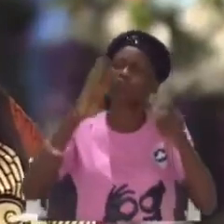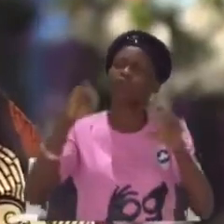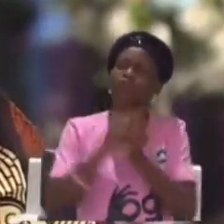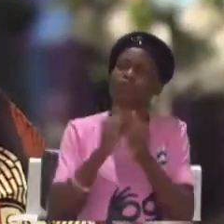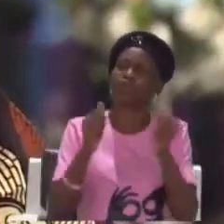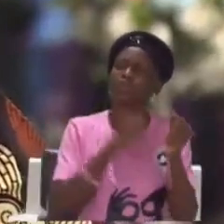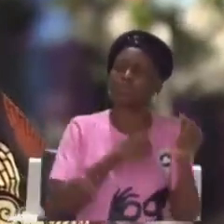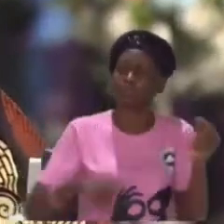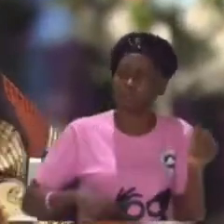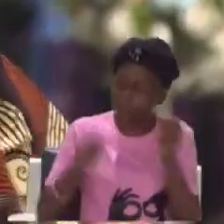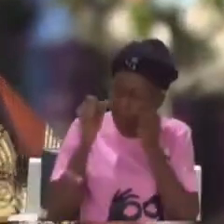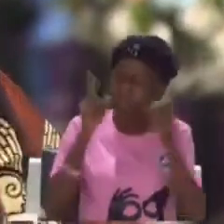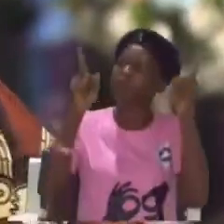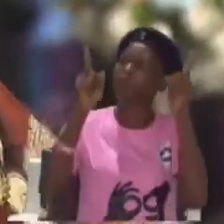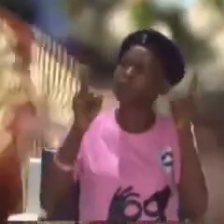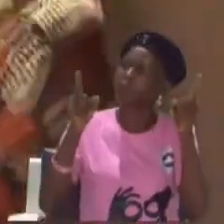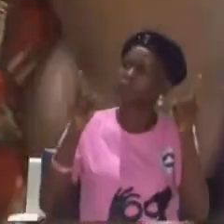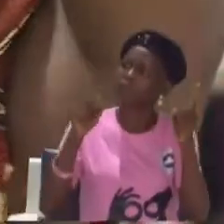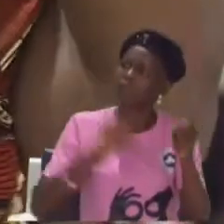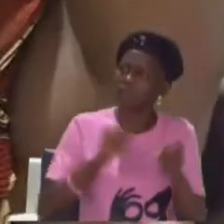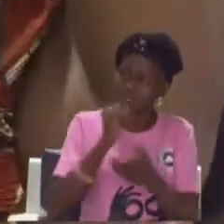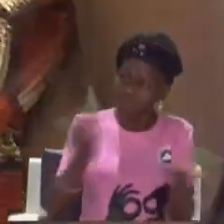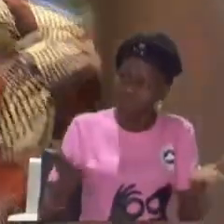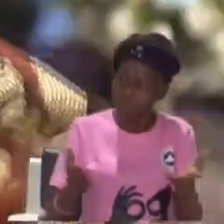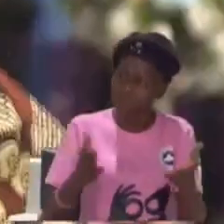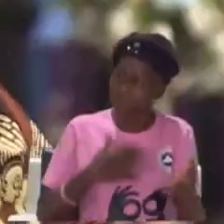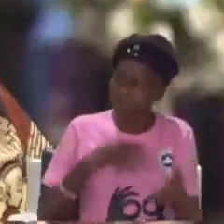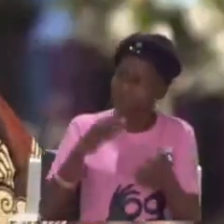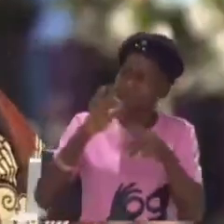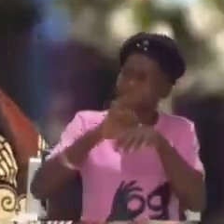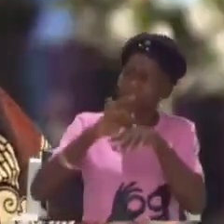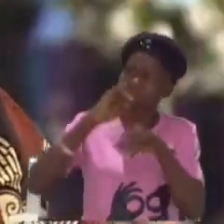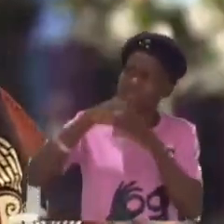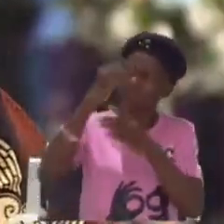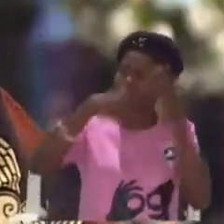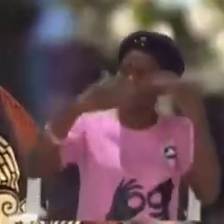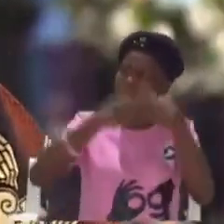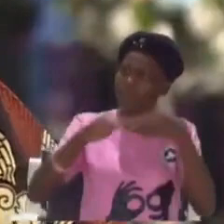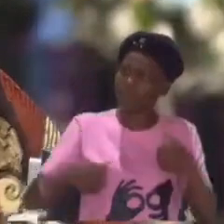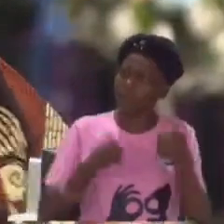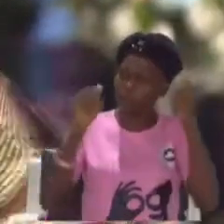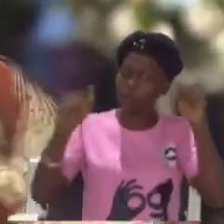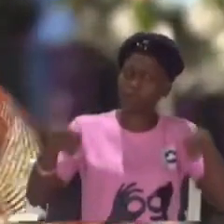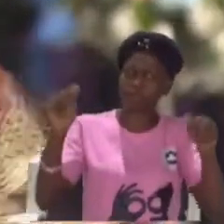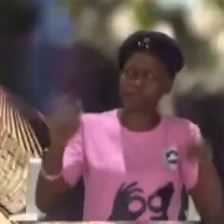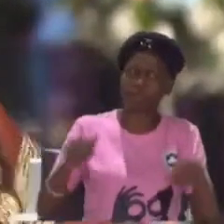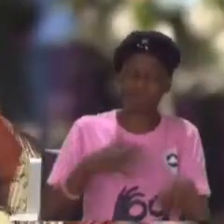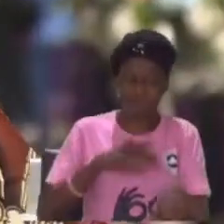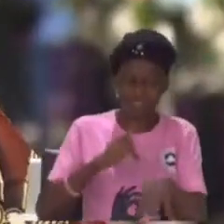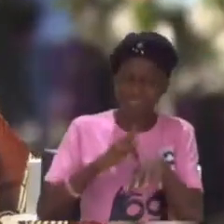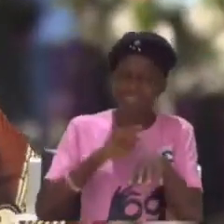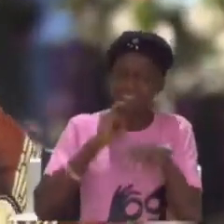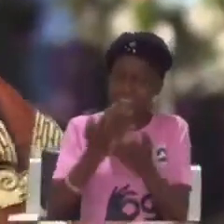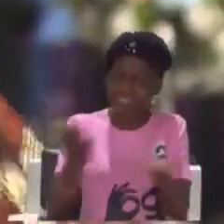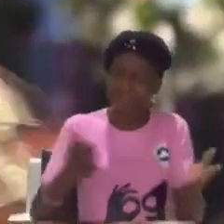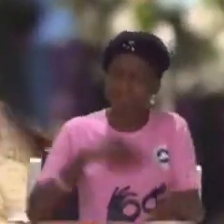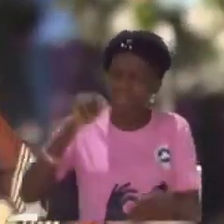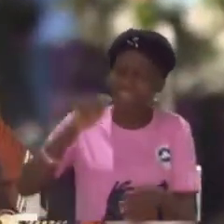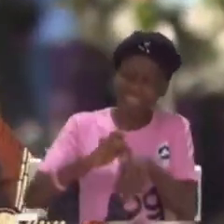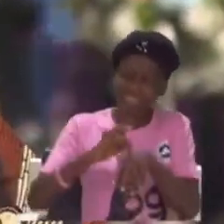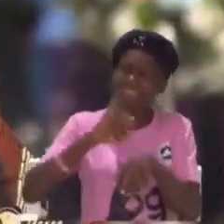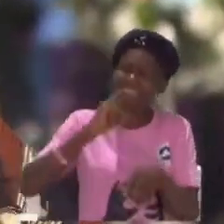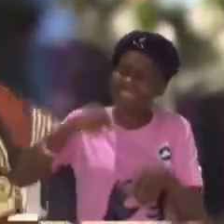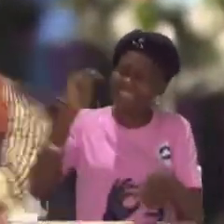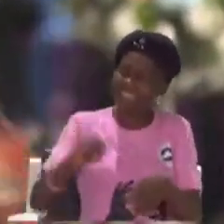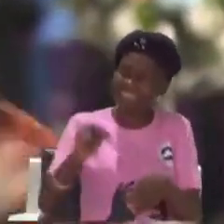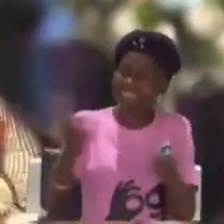I said, oh, I am here. My legs are in heaven. How can that be? My legs are needed here because I work